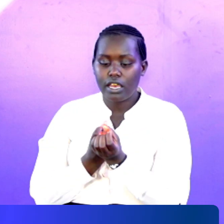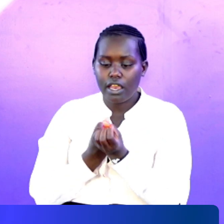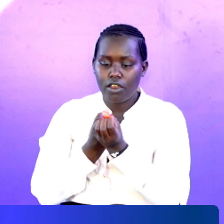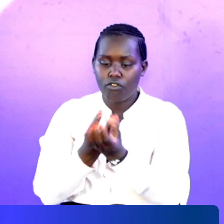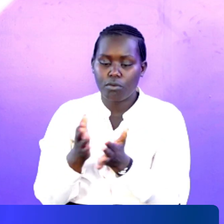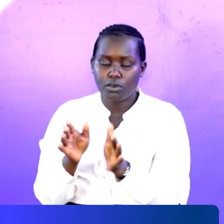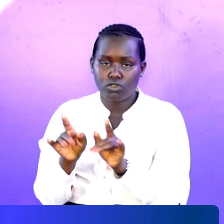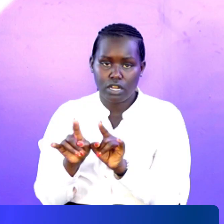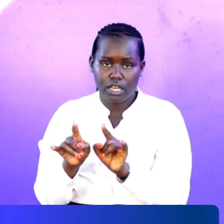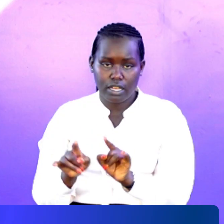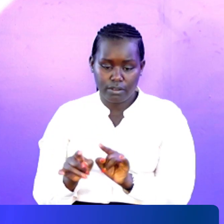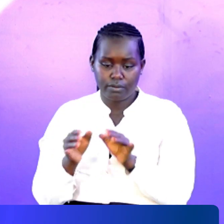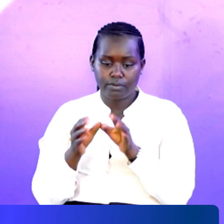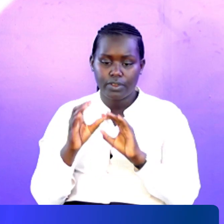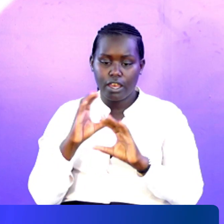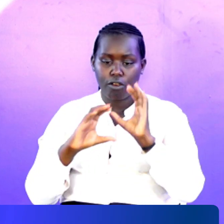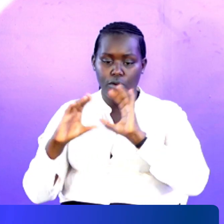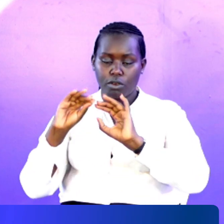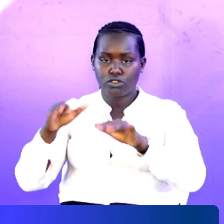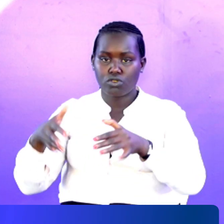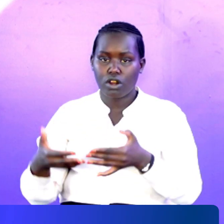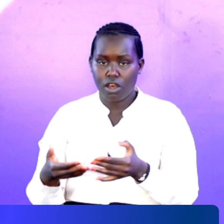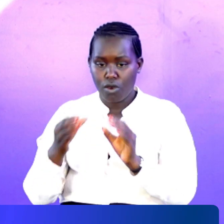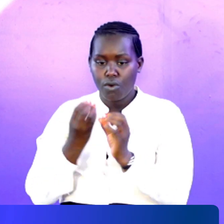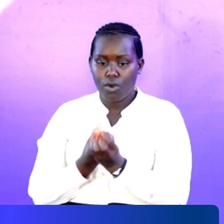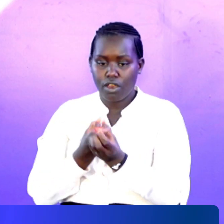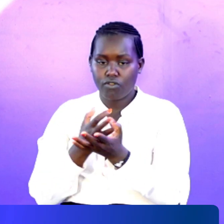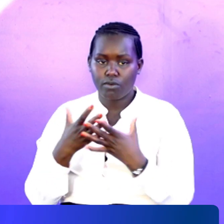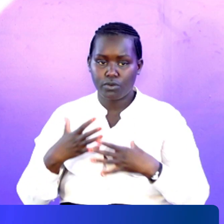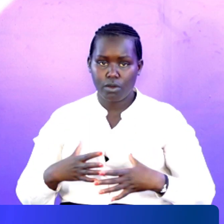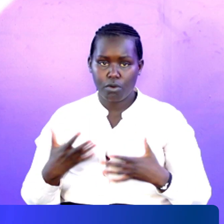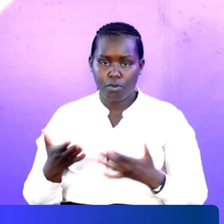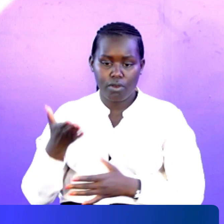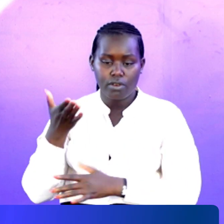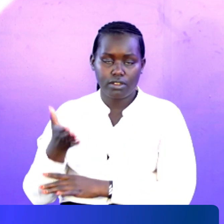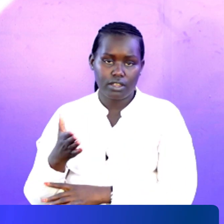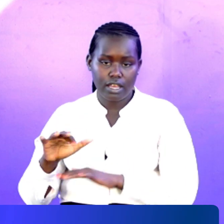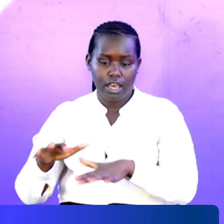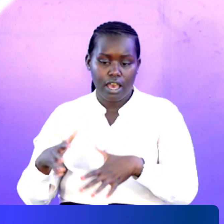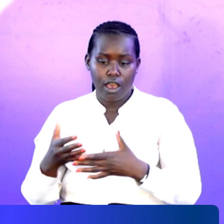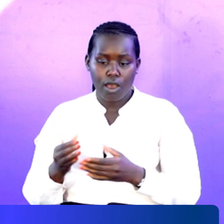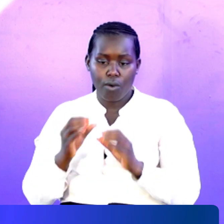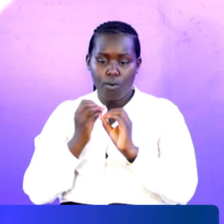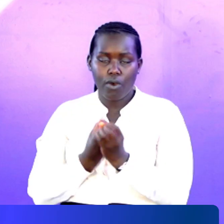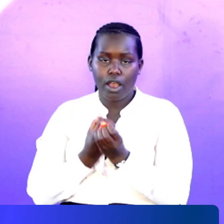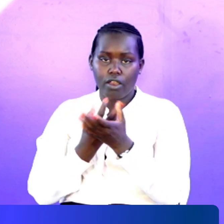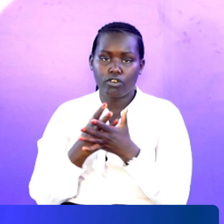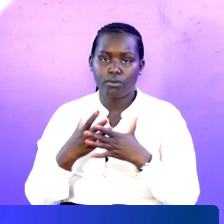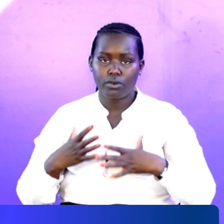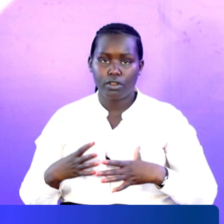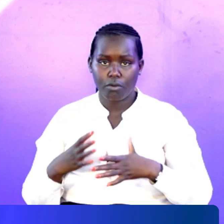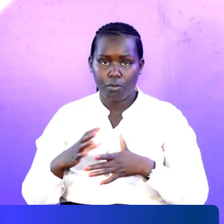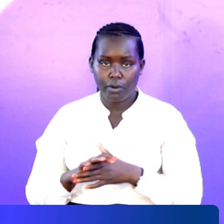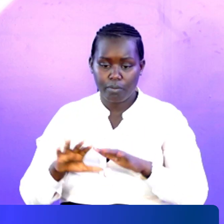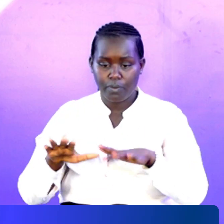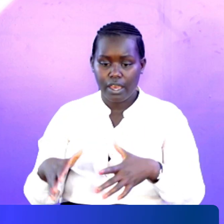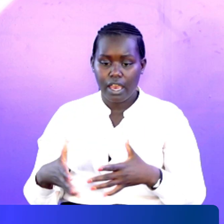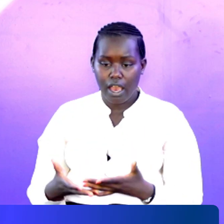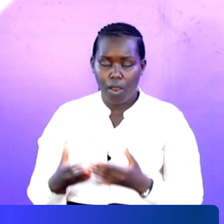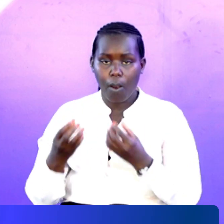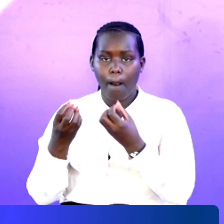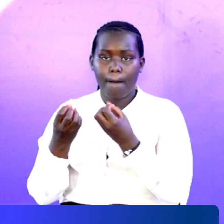communication. Yeah. How much informed are the people on the ground? How much informed are the citizenry? How much